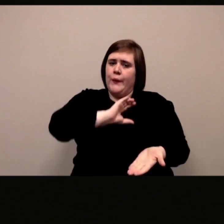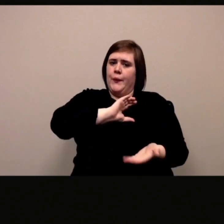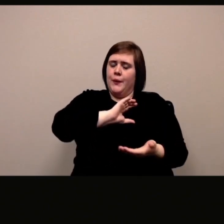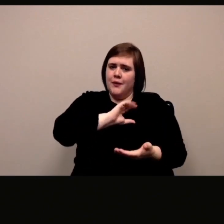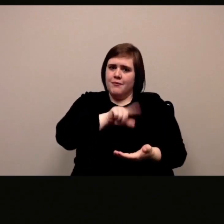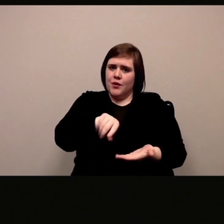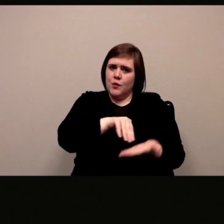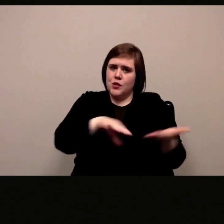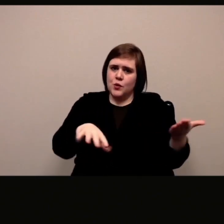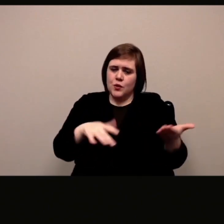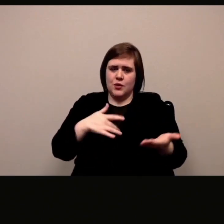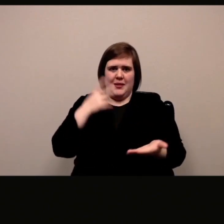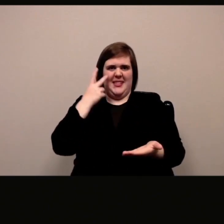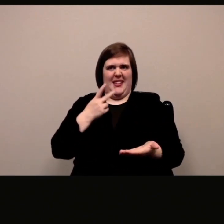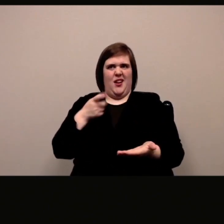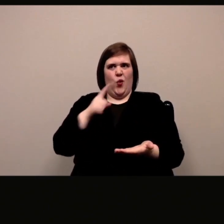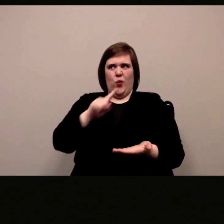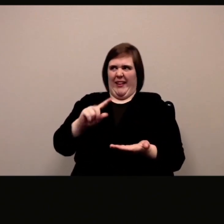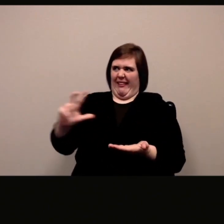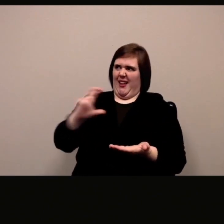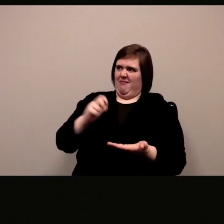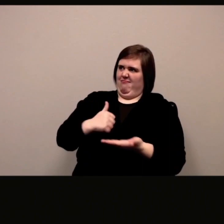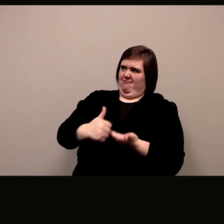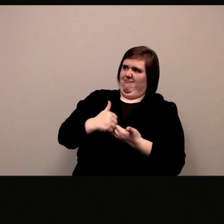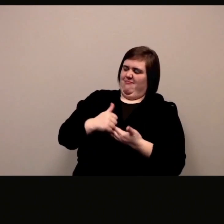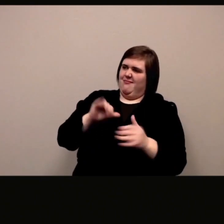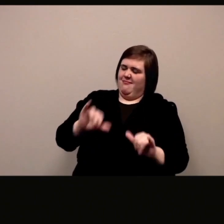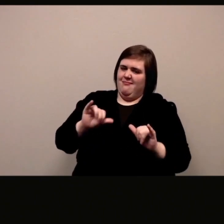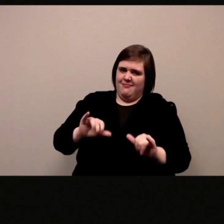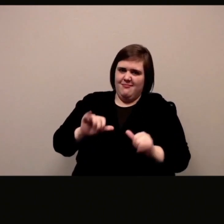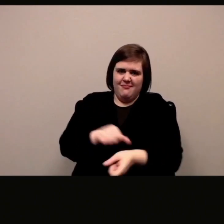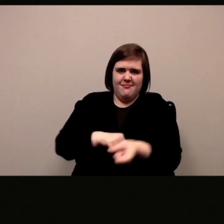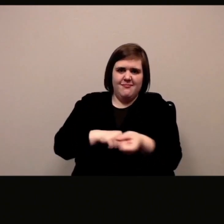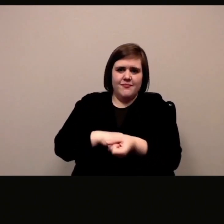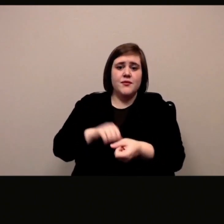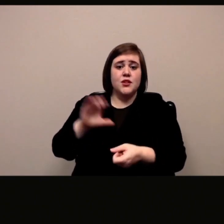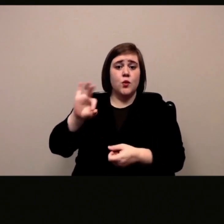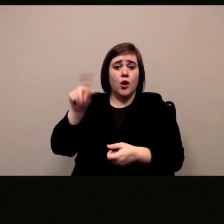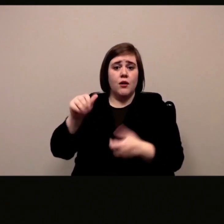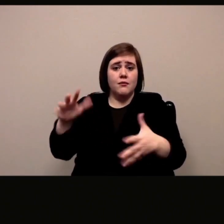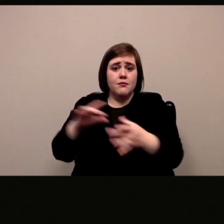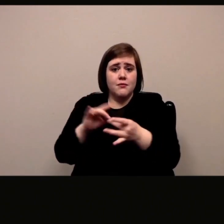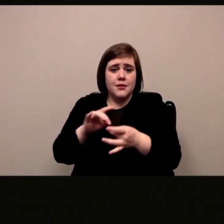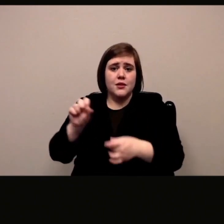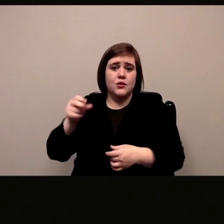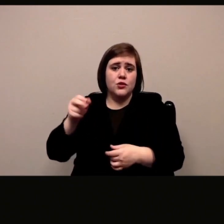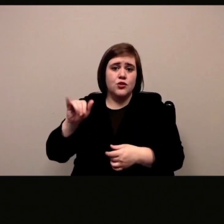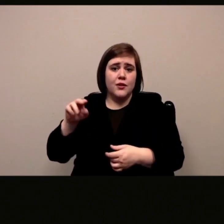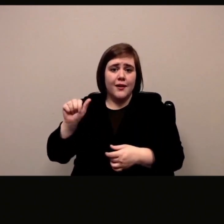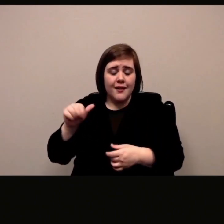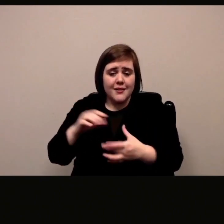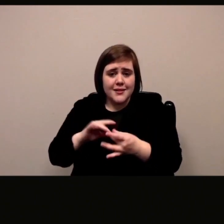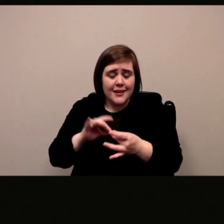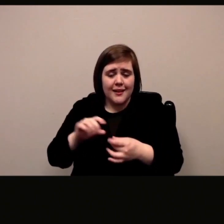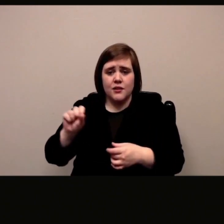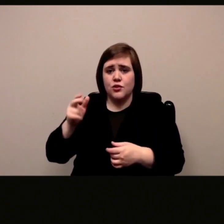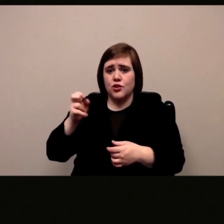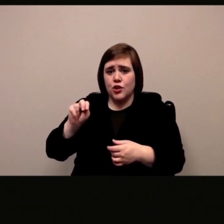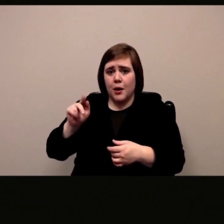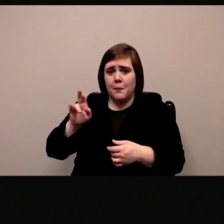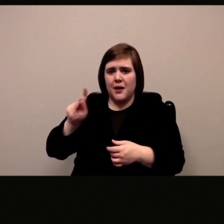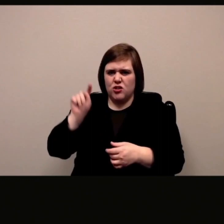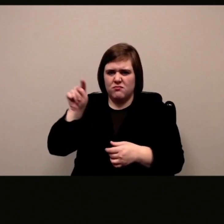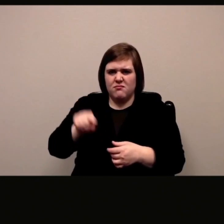wow, you're really vested. So I think that's, what Carla was saying, what Shaina was saying, what Sean Patrick is